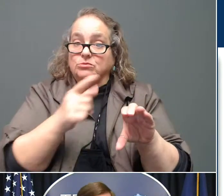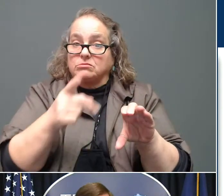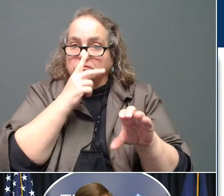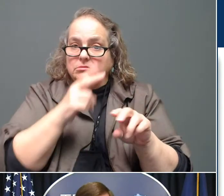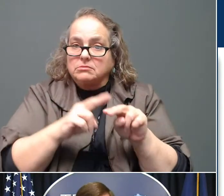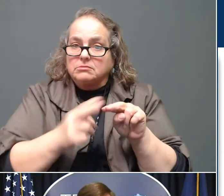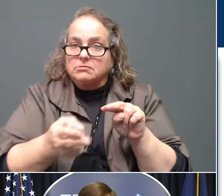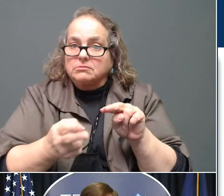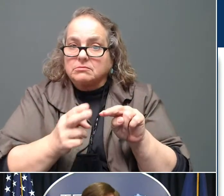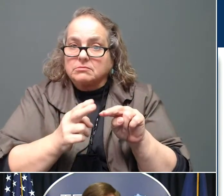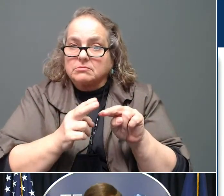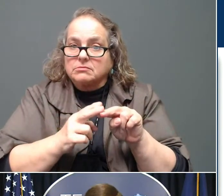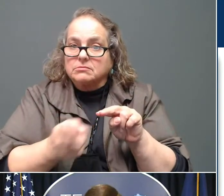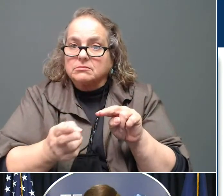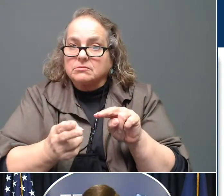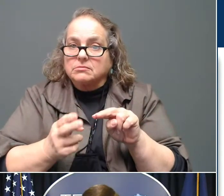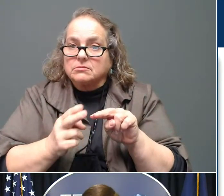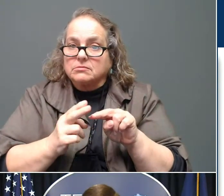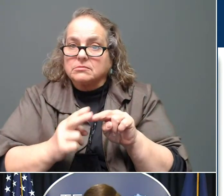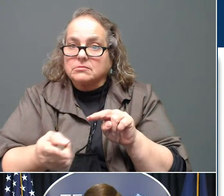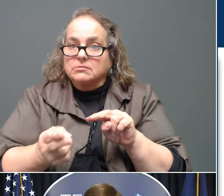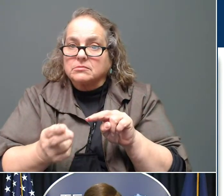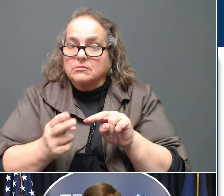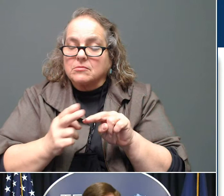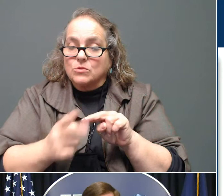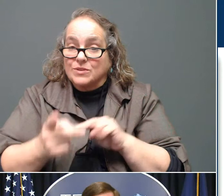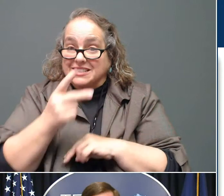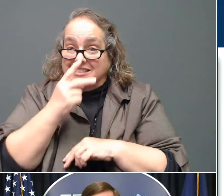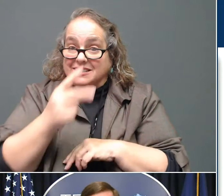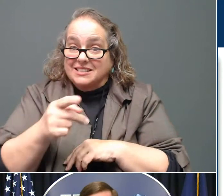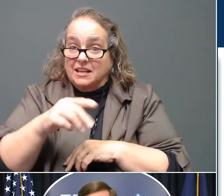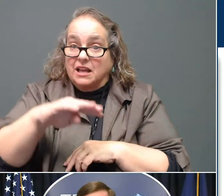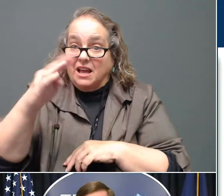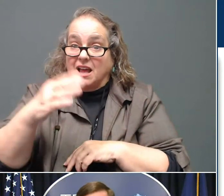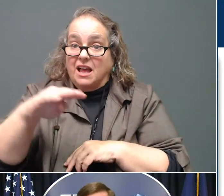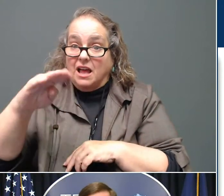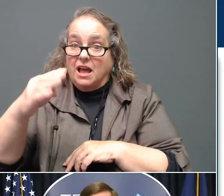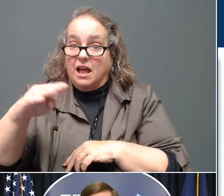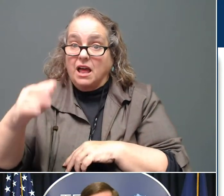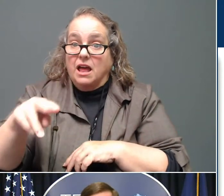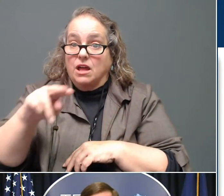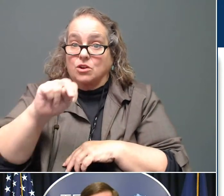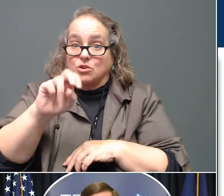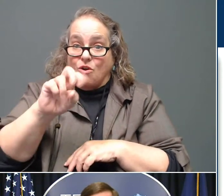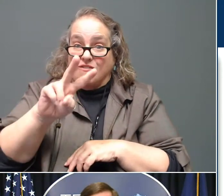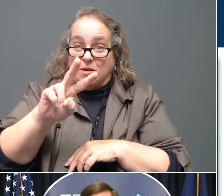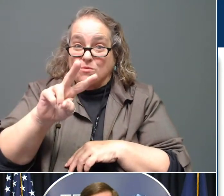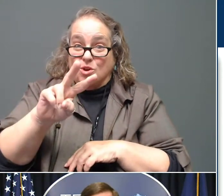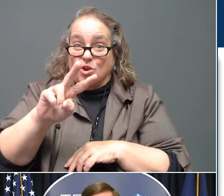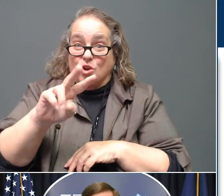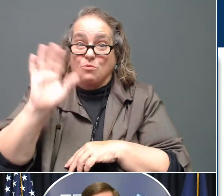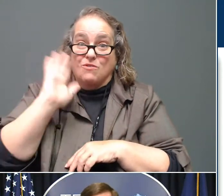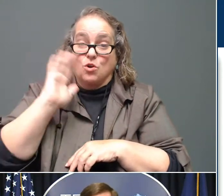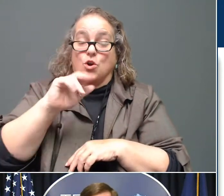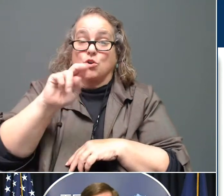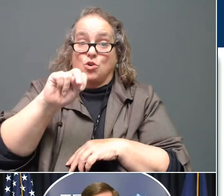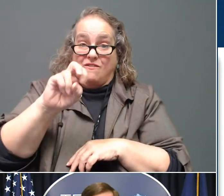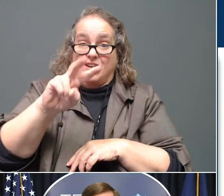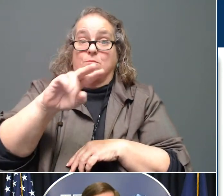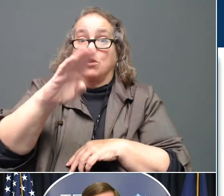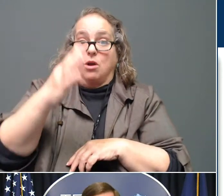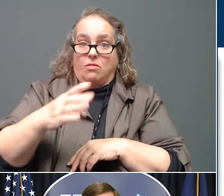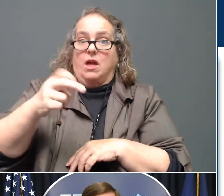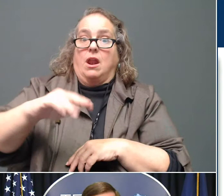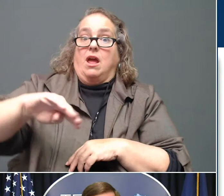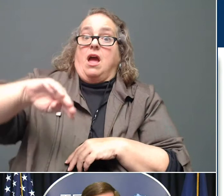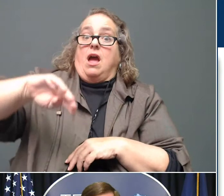significant escalation. That was, in November before we took the steps that we needed to take. And now look